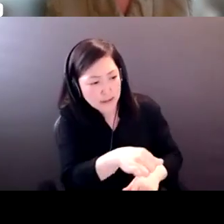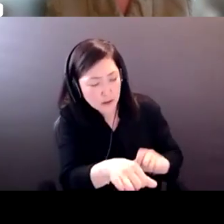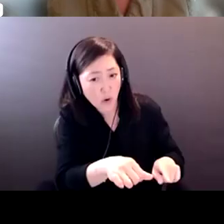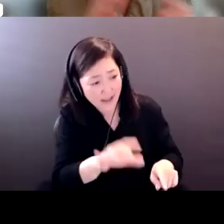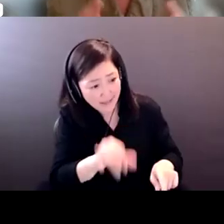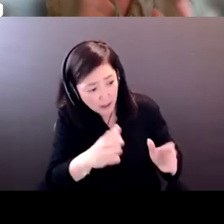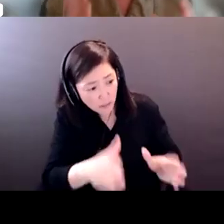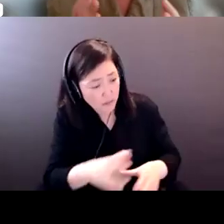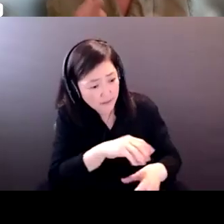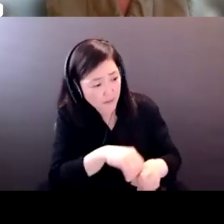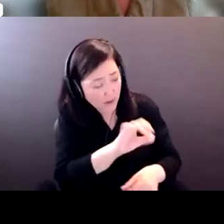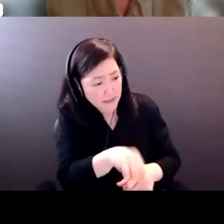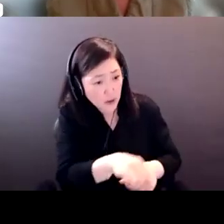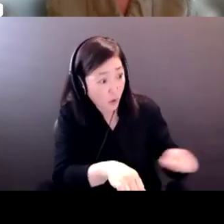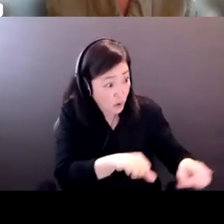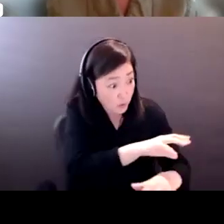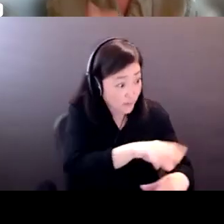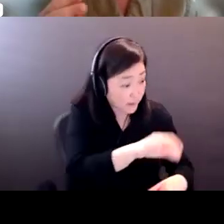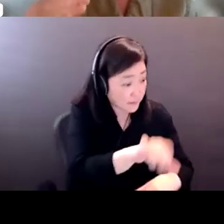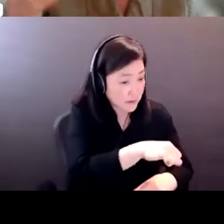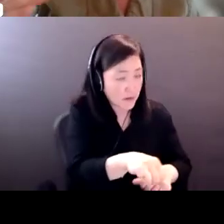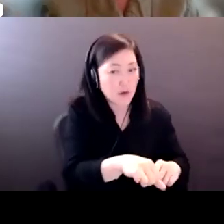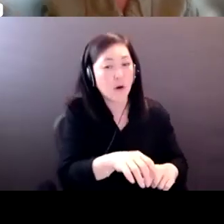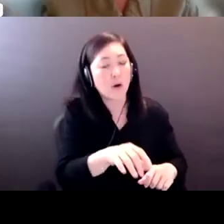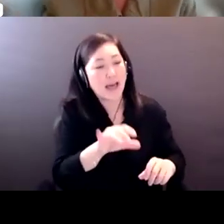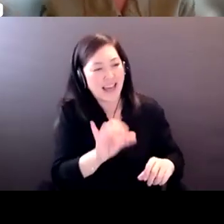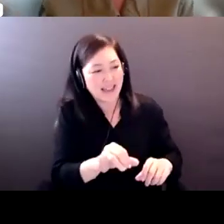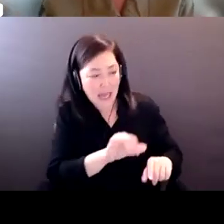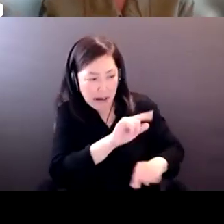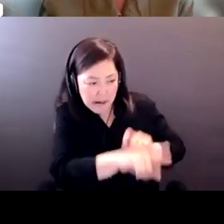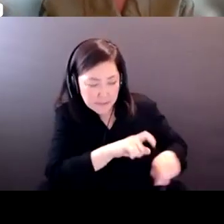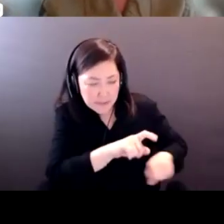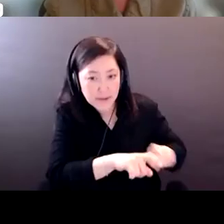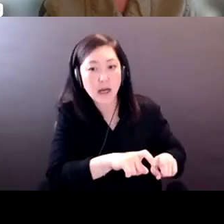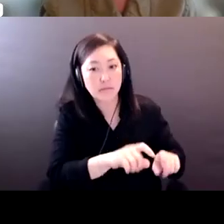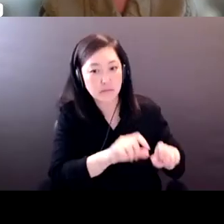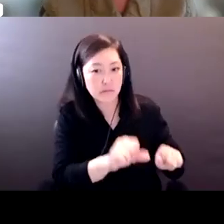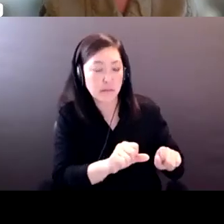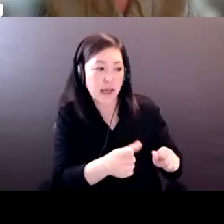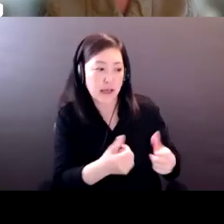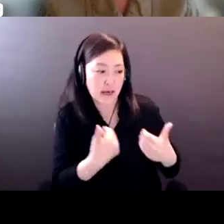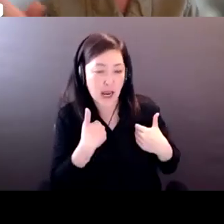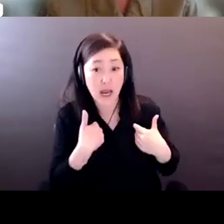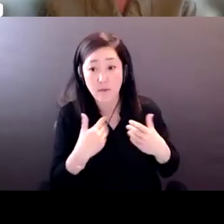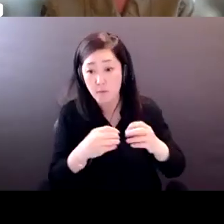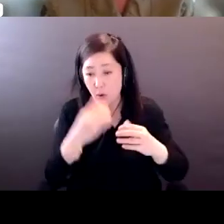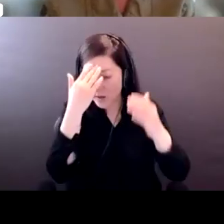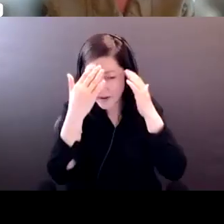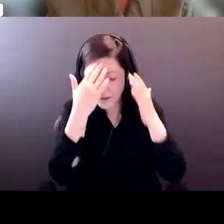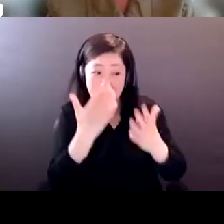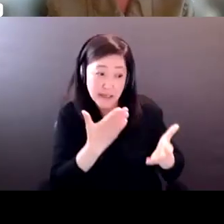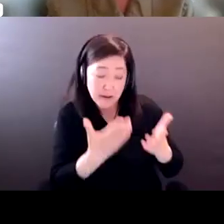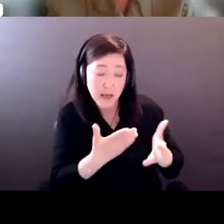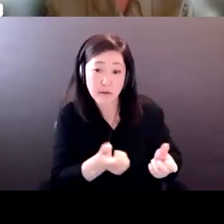a part of this? Some of those things that can hopefully lead to important awareness and next steps if